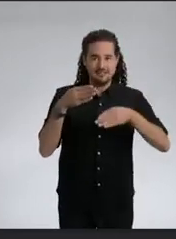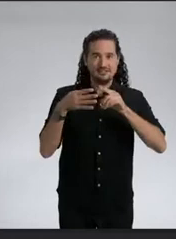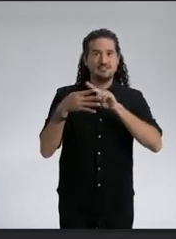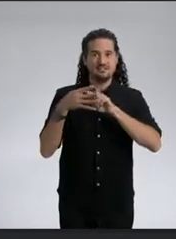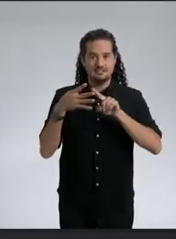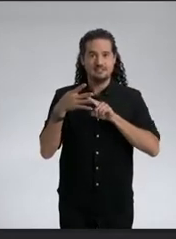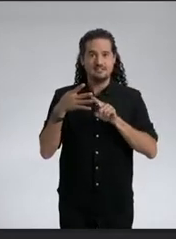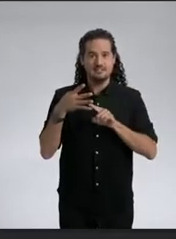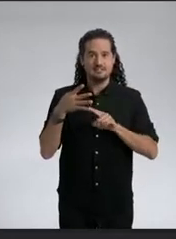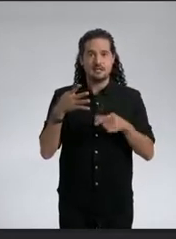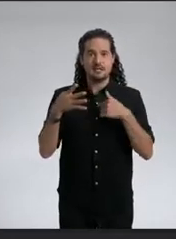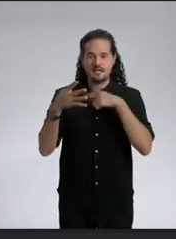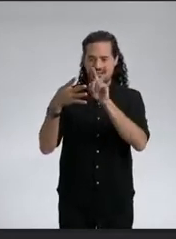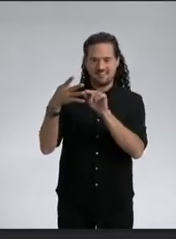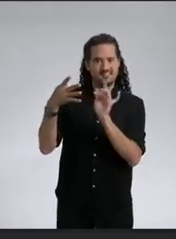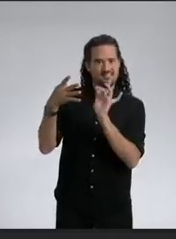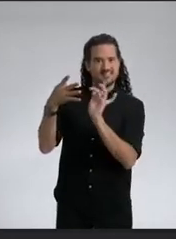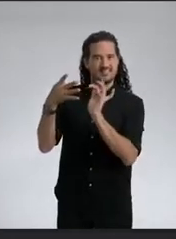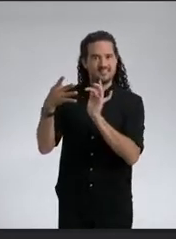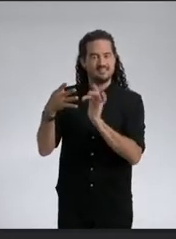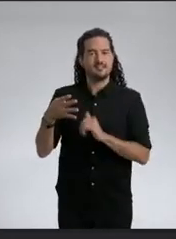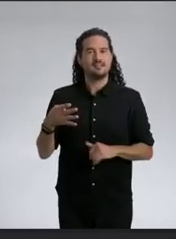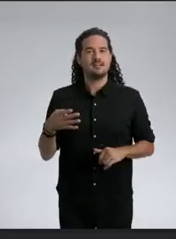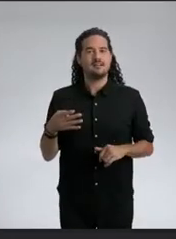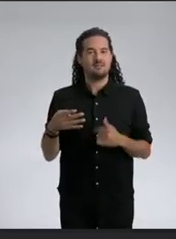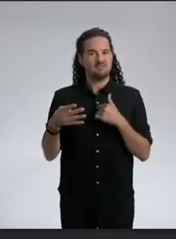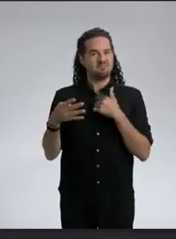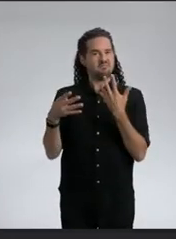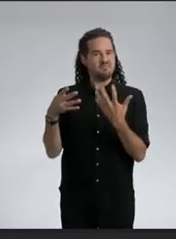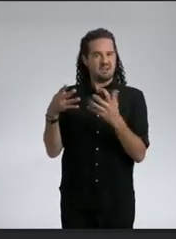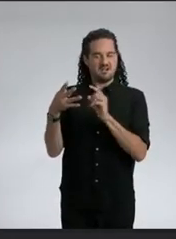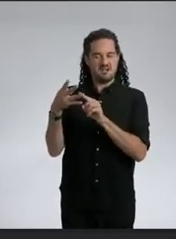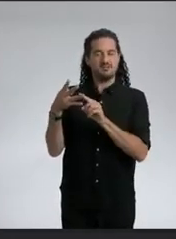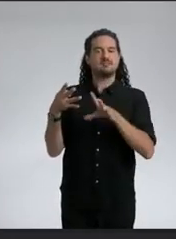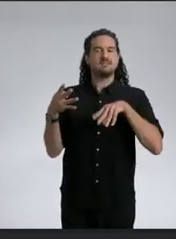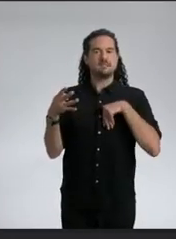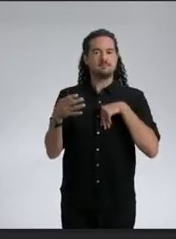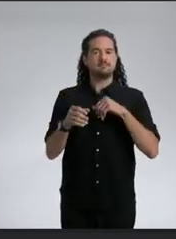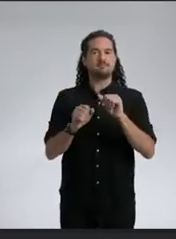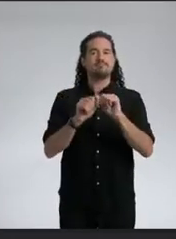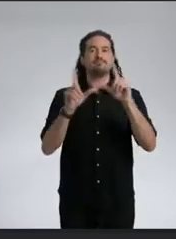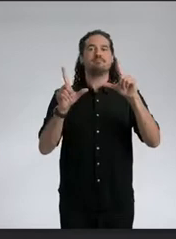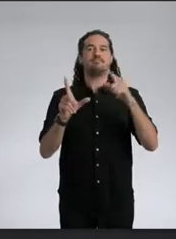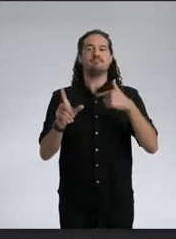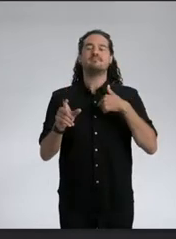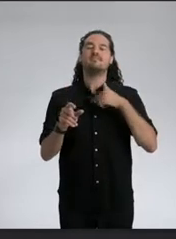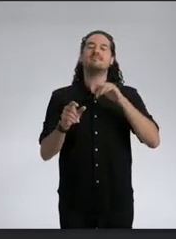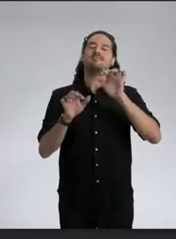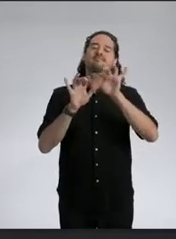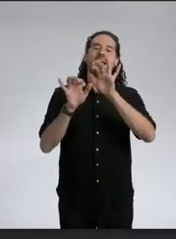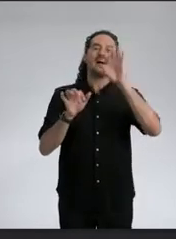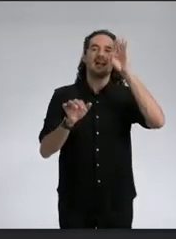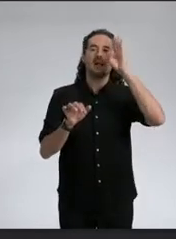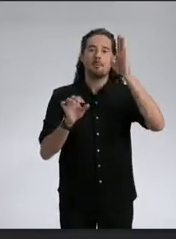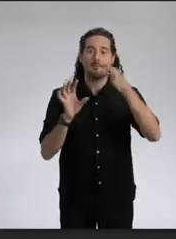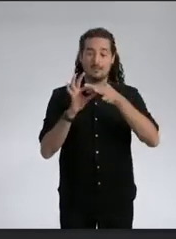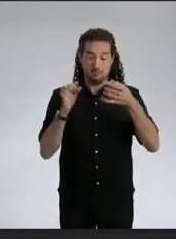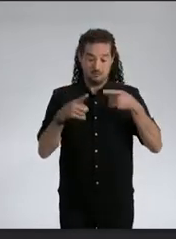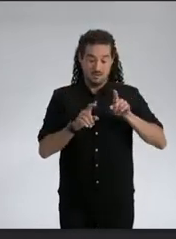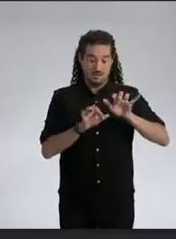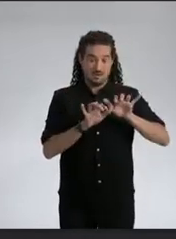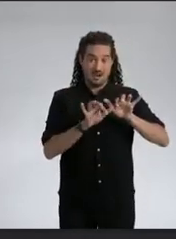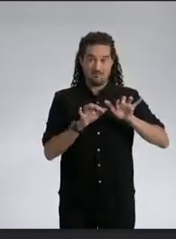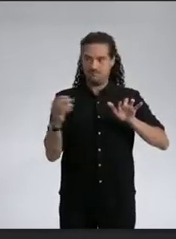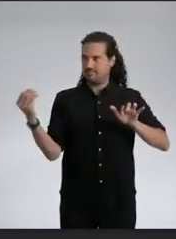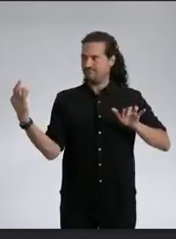point. I'll accept the completion and write my own hello message. While I'm typing, my app updates live